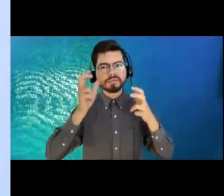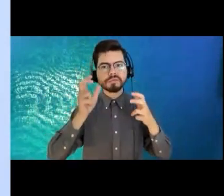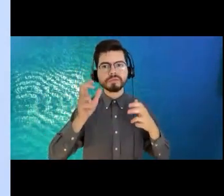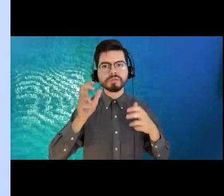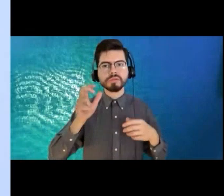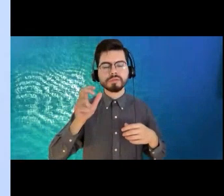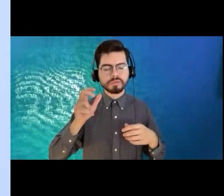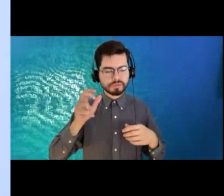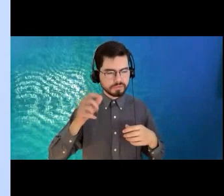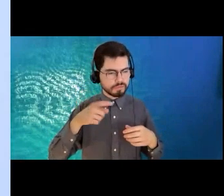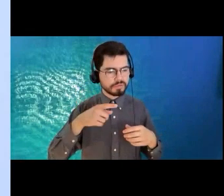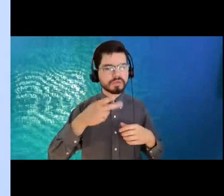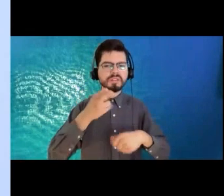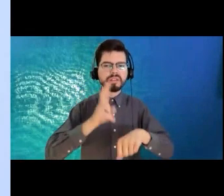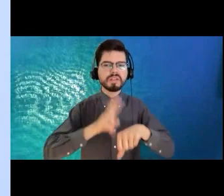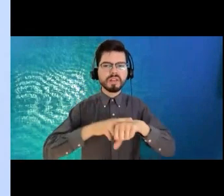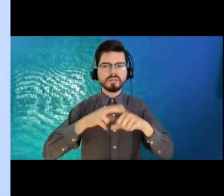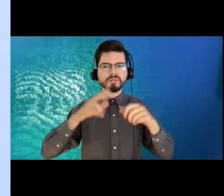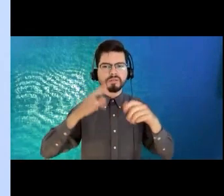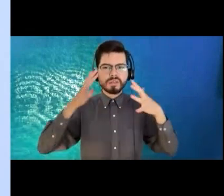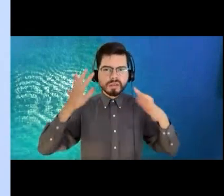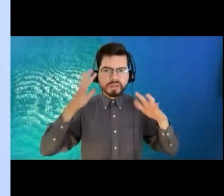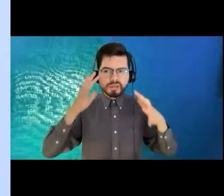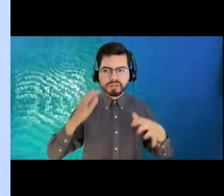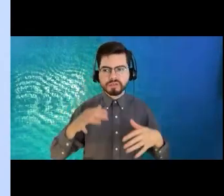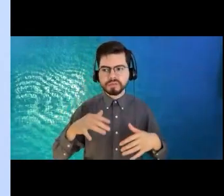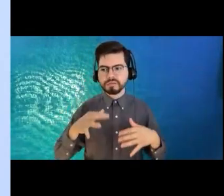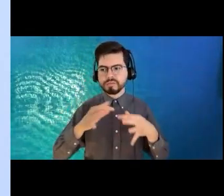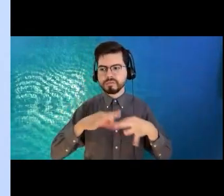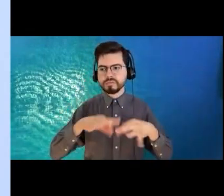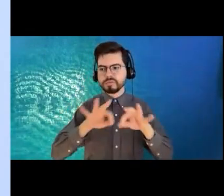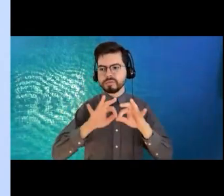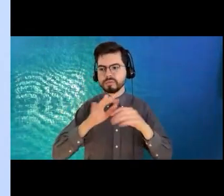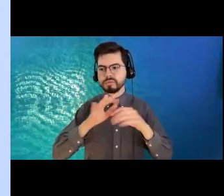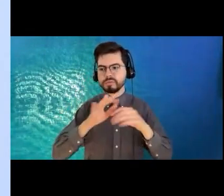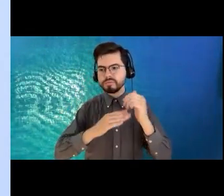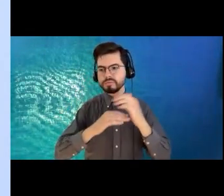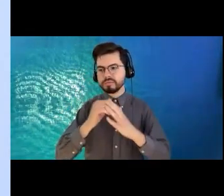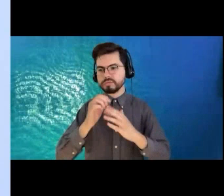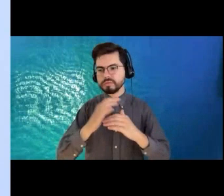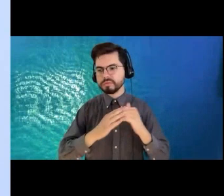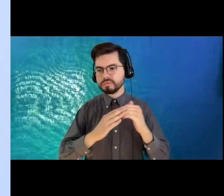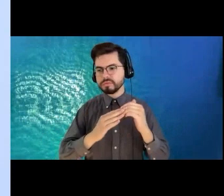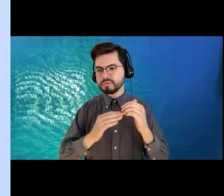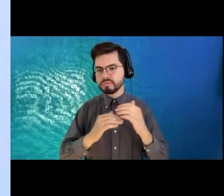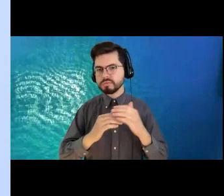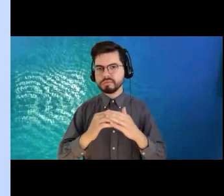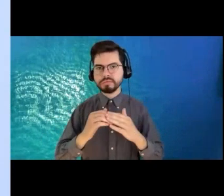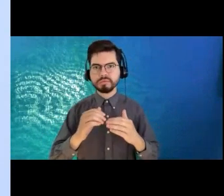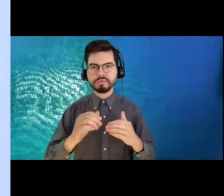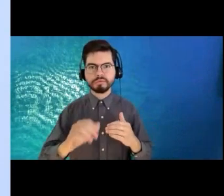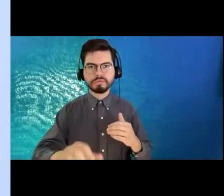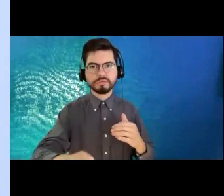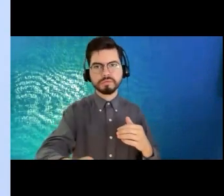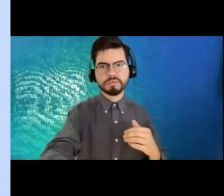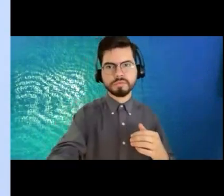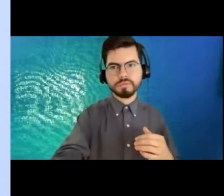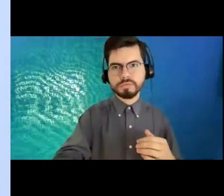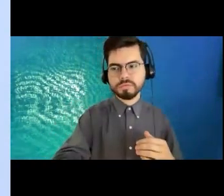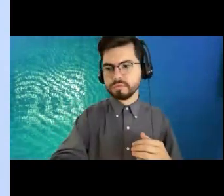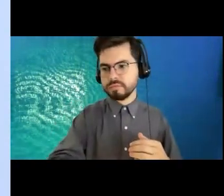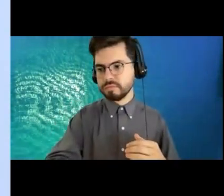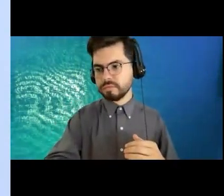people to get outside their comfort zone a little bit and explore? And people talk about that. You